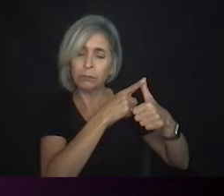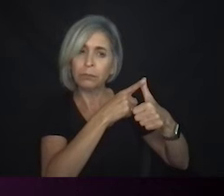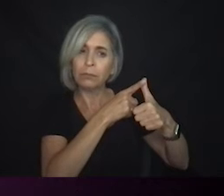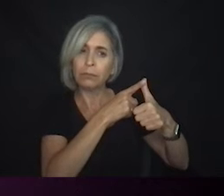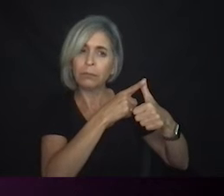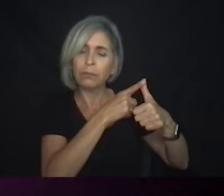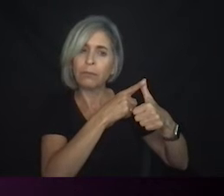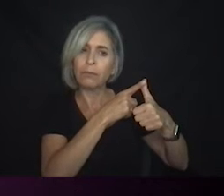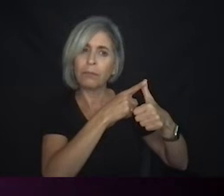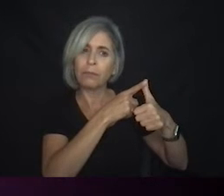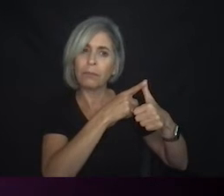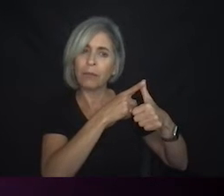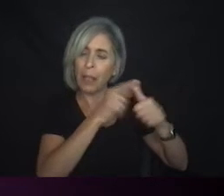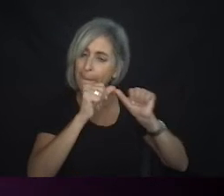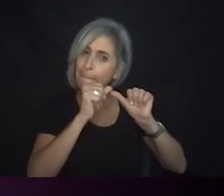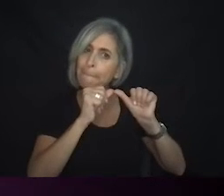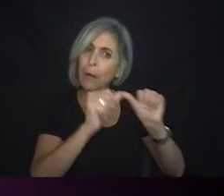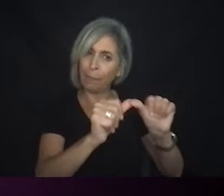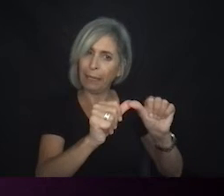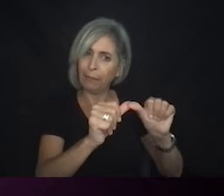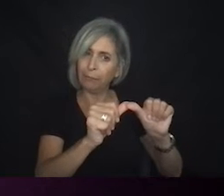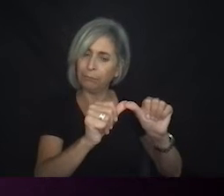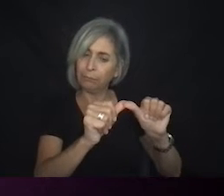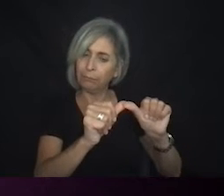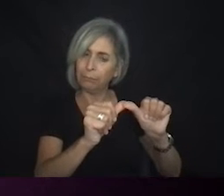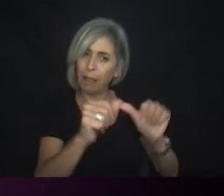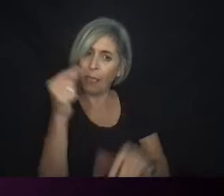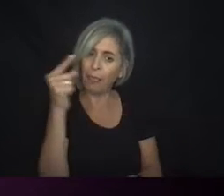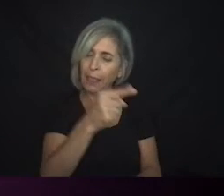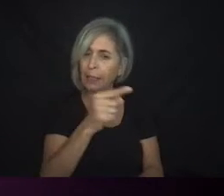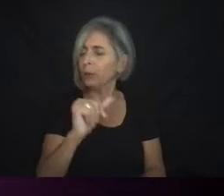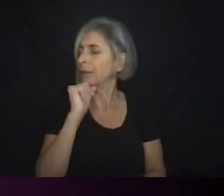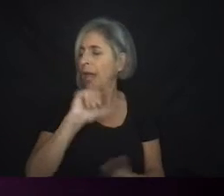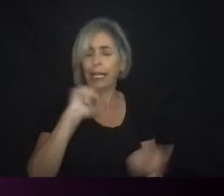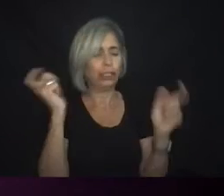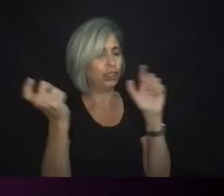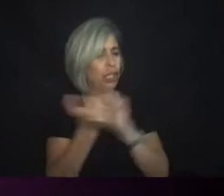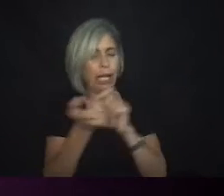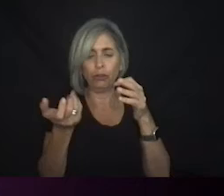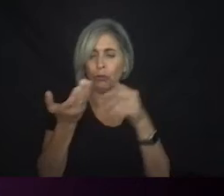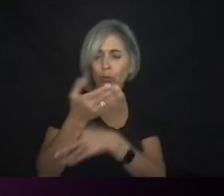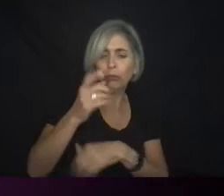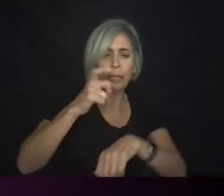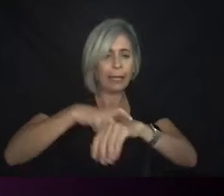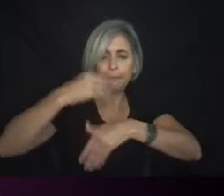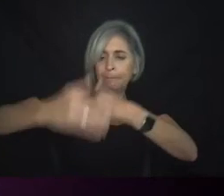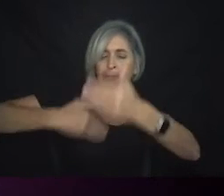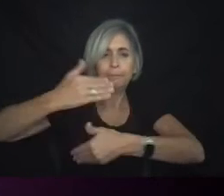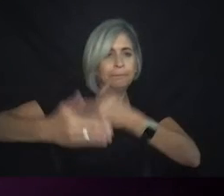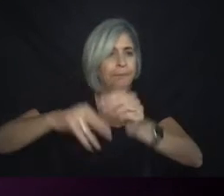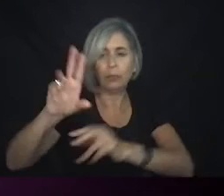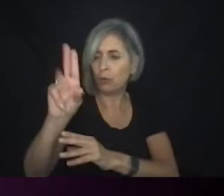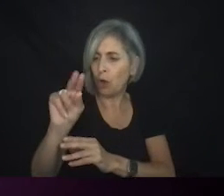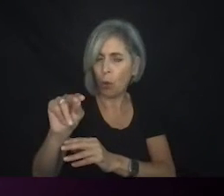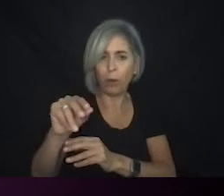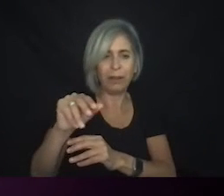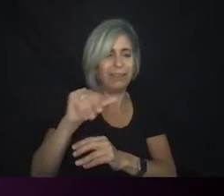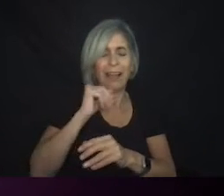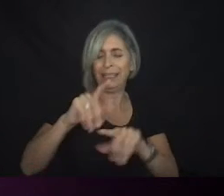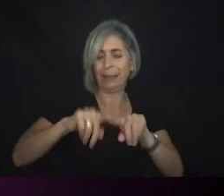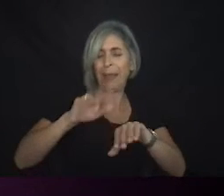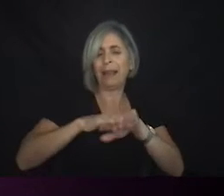So first, we have permanent disabilities. These will not change over time, and they are not dependent on an environment